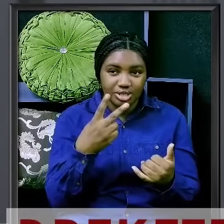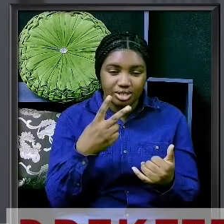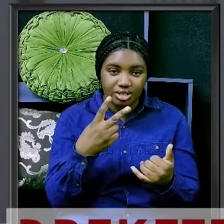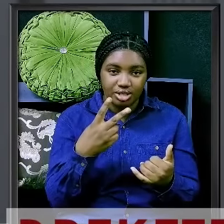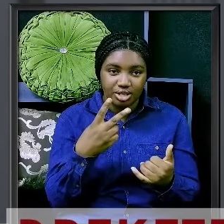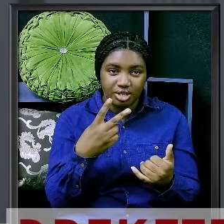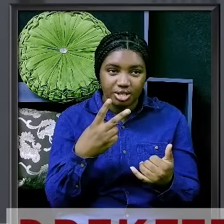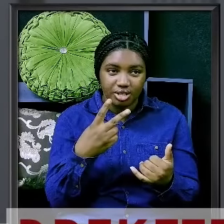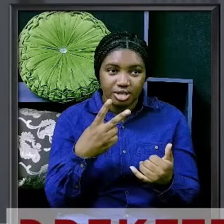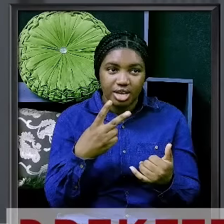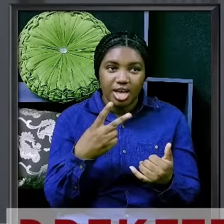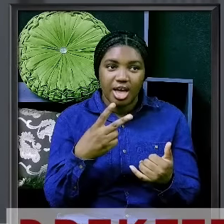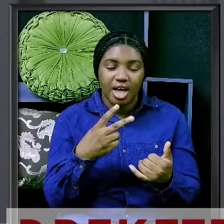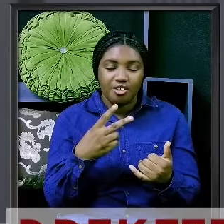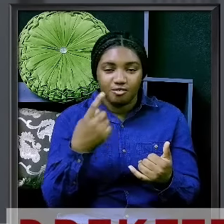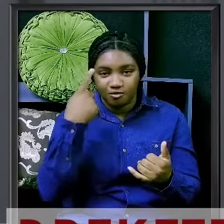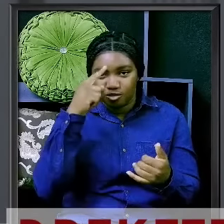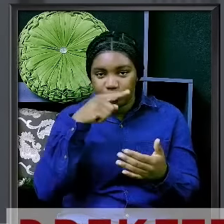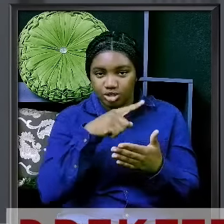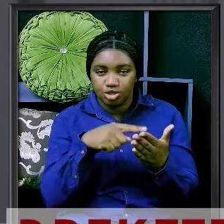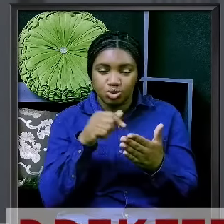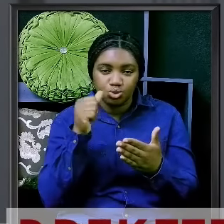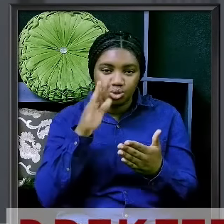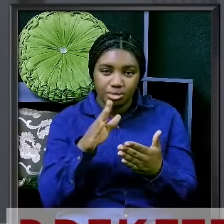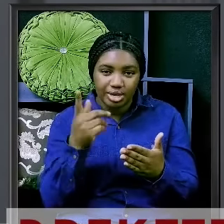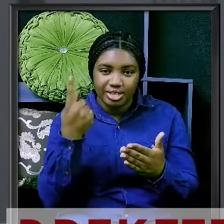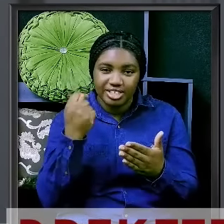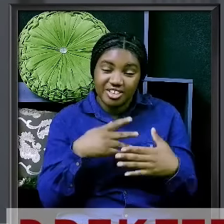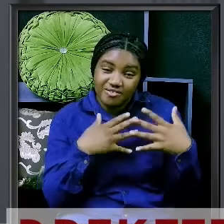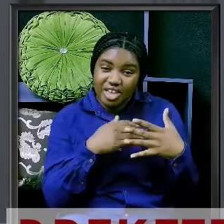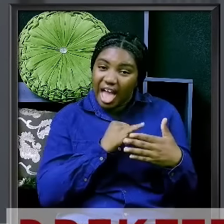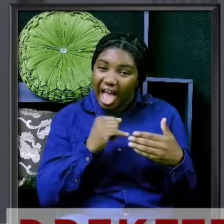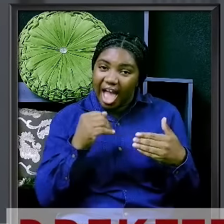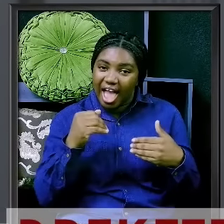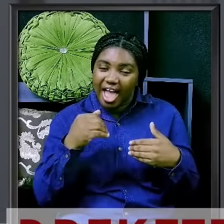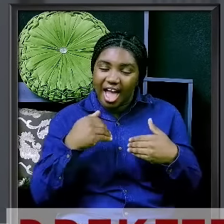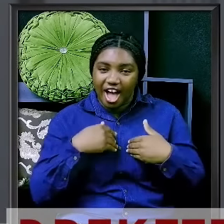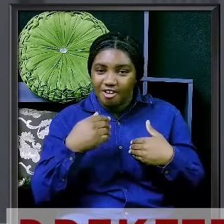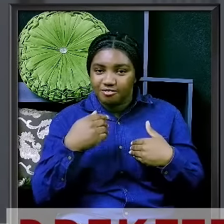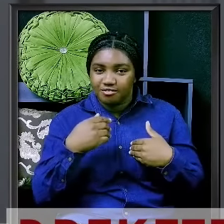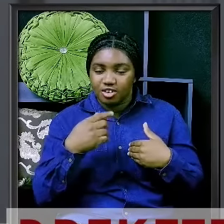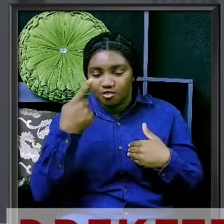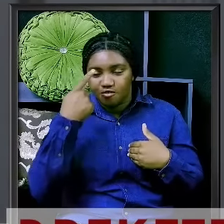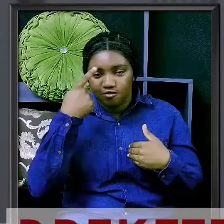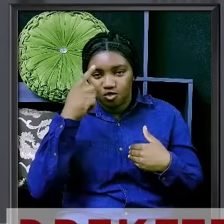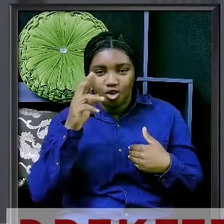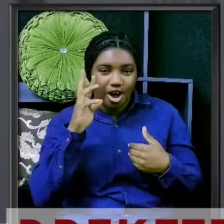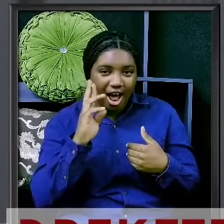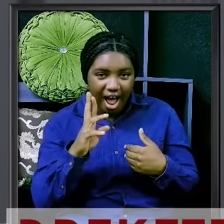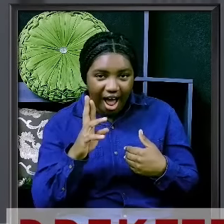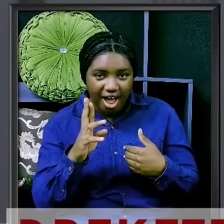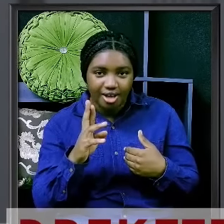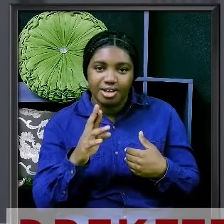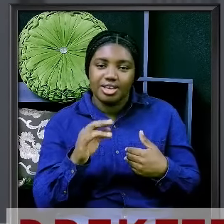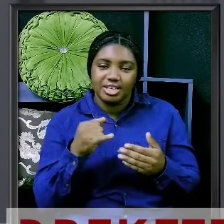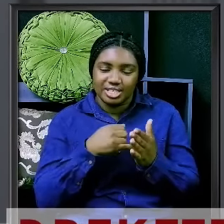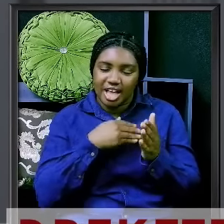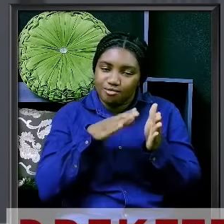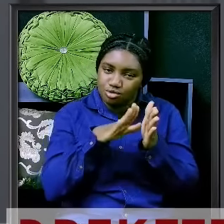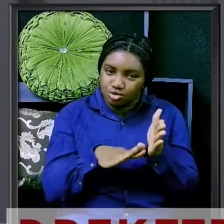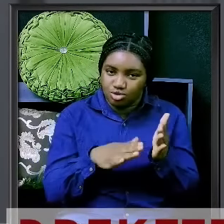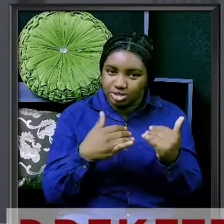this woman, not because myself, but this woman, the fear don't reduce well. Yes, sir. And when she they go, Brekete